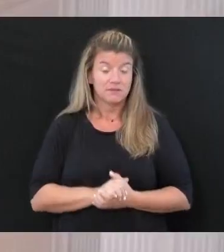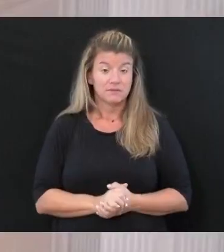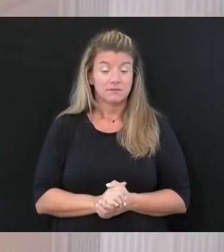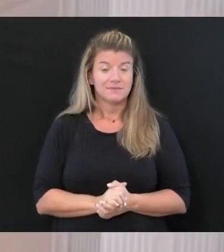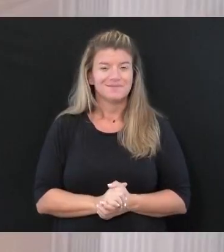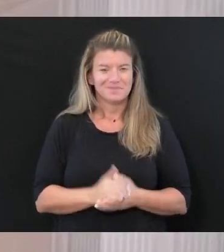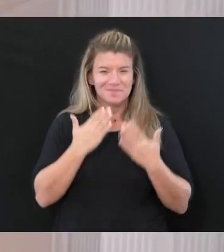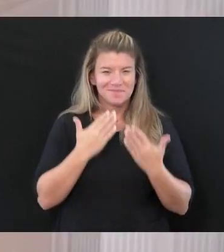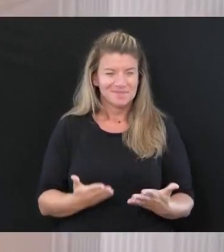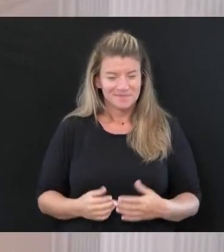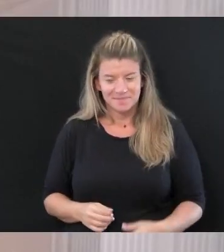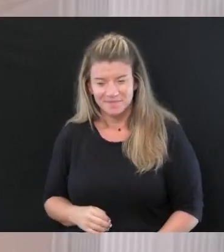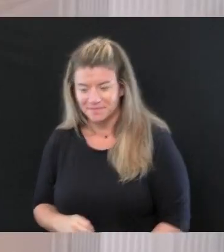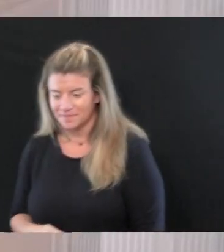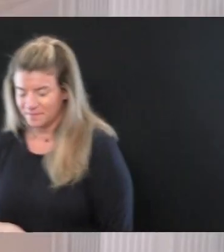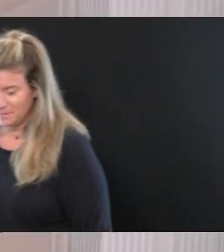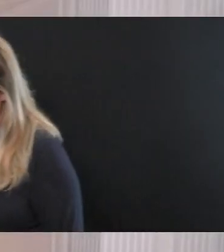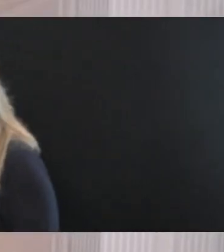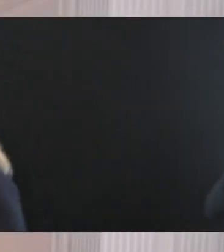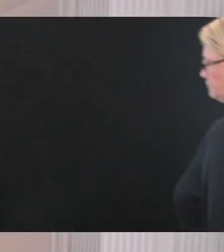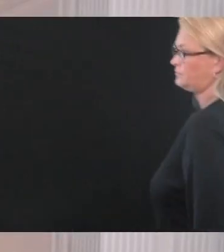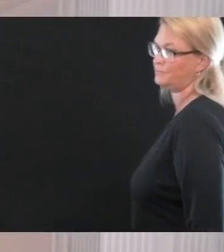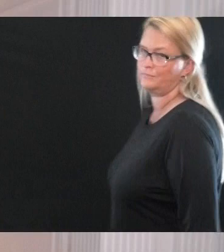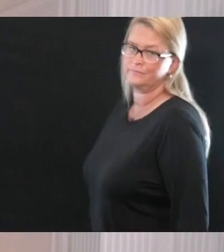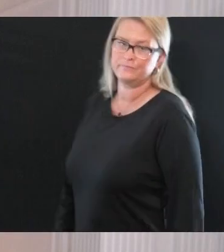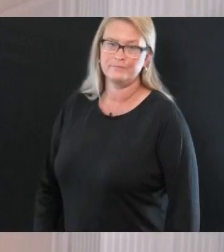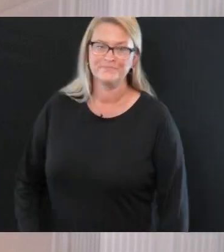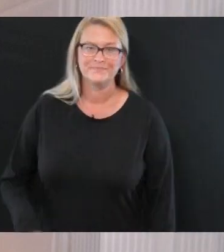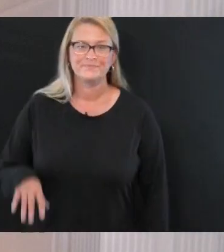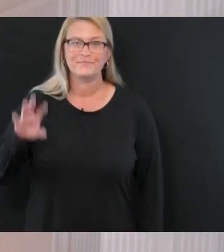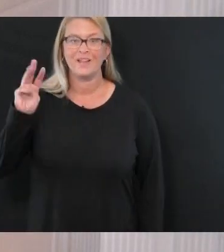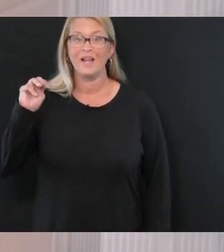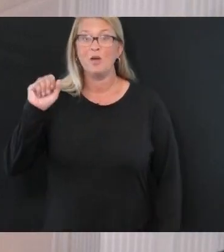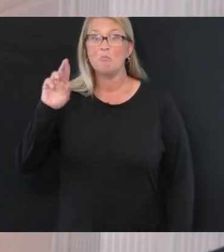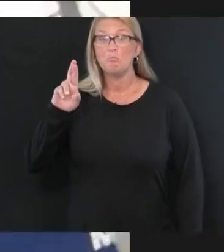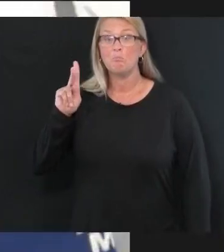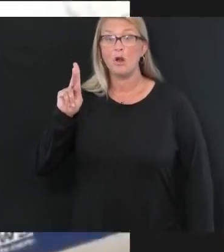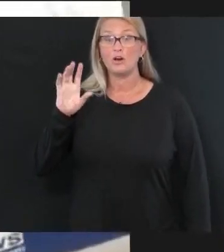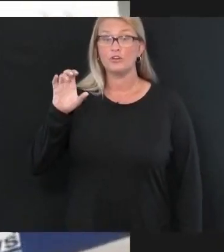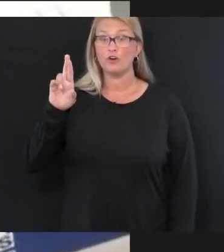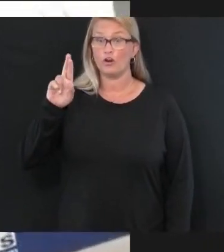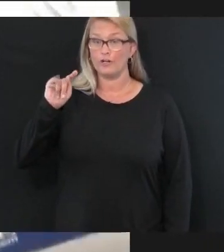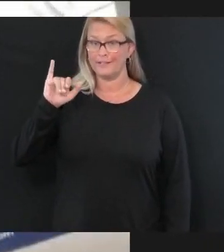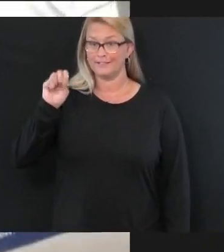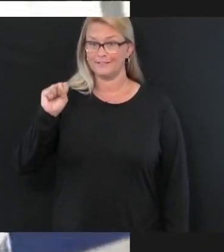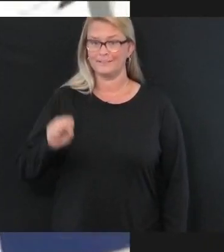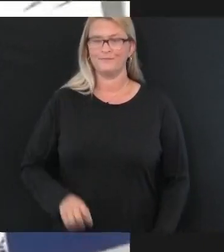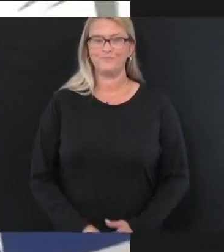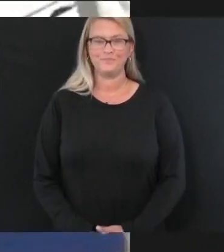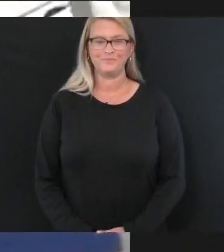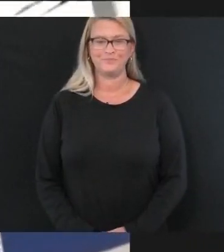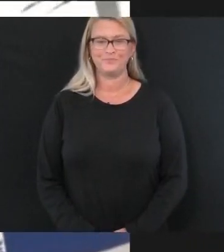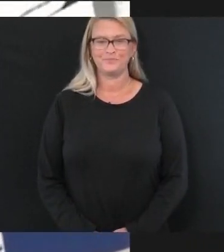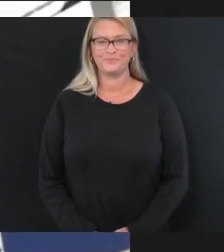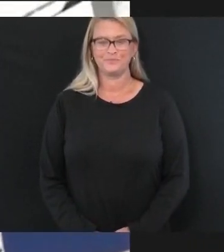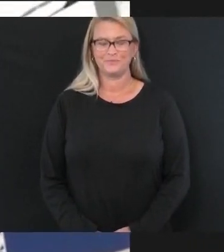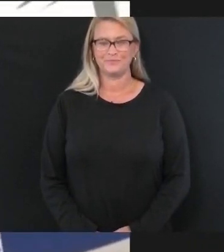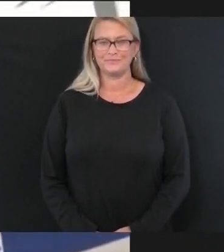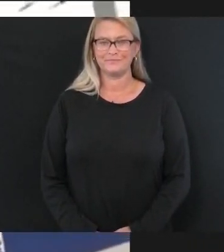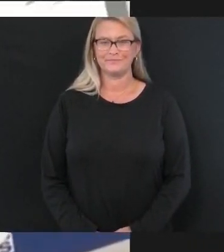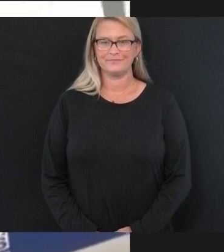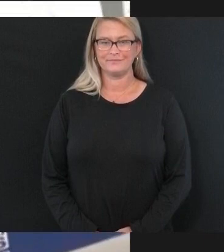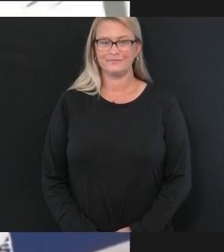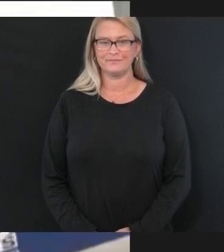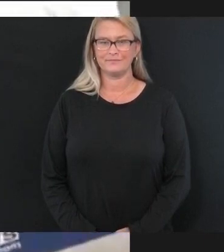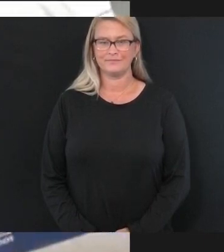All right, thank you, Charles. Next, we'll go to Mark Curtis with Nexstar Media. Good afternoon, Governor and cabinet members and staff. Governor,